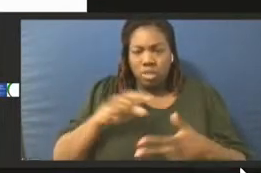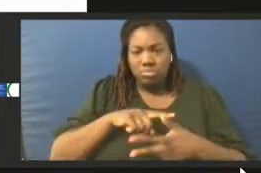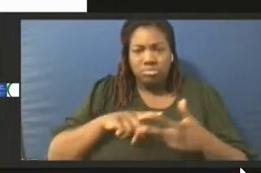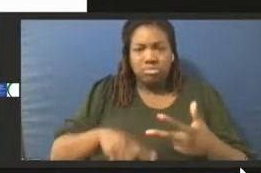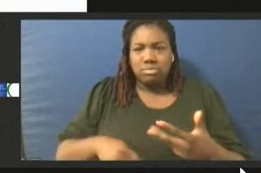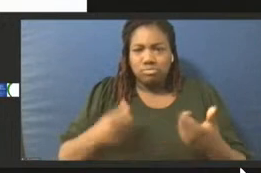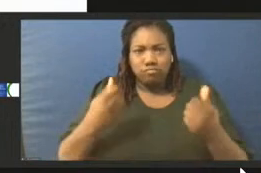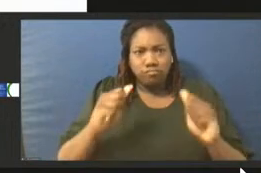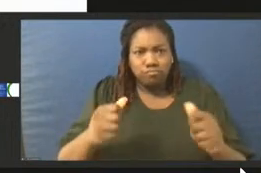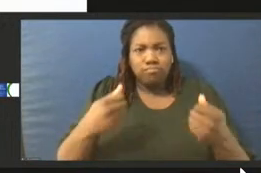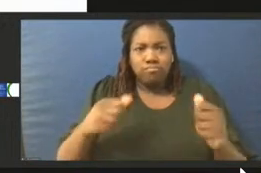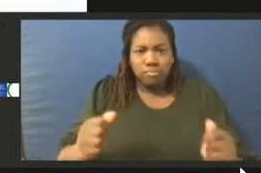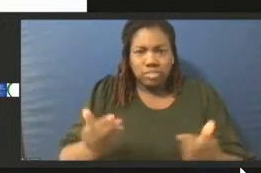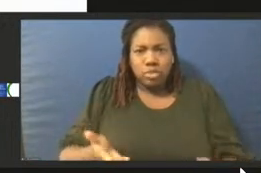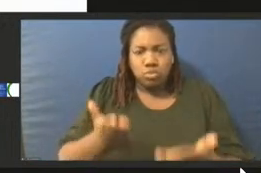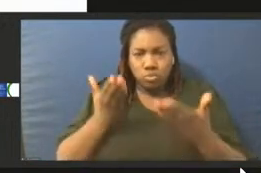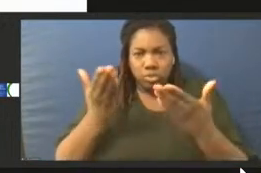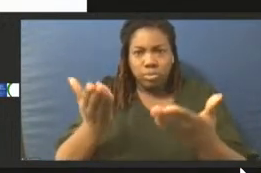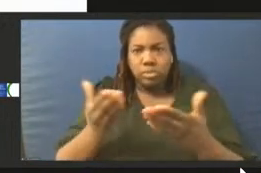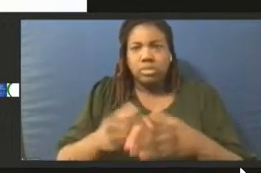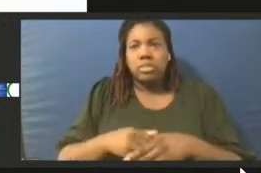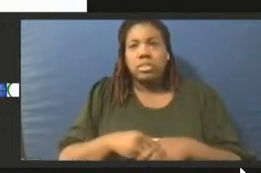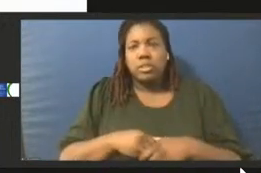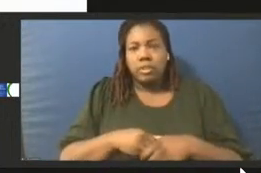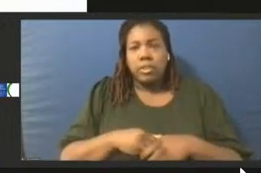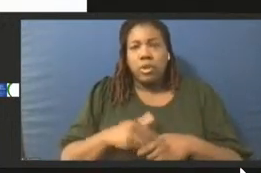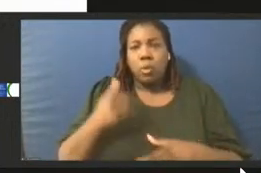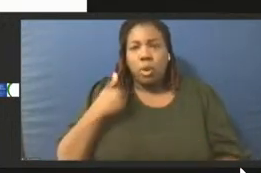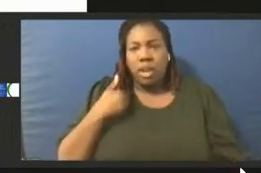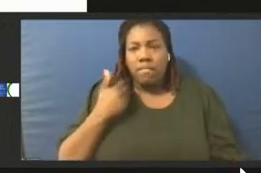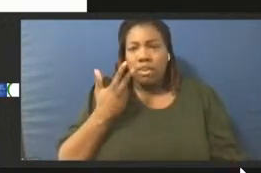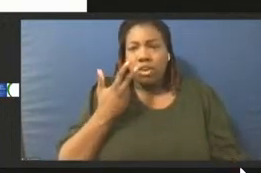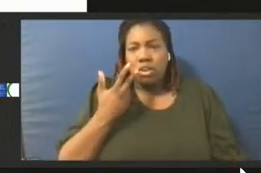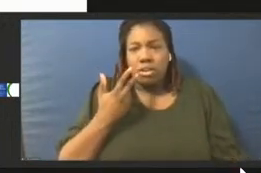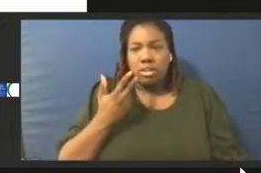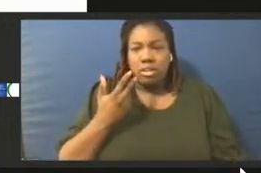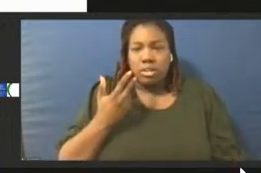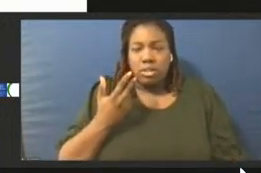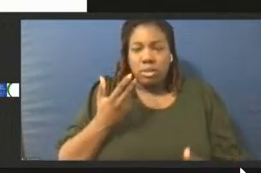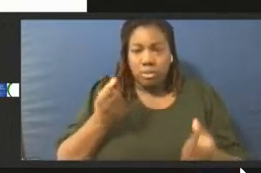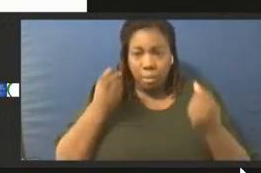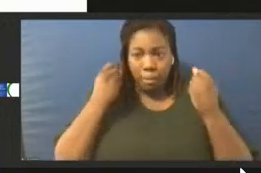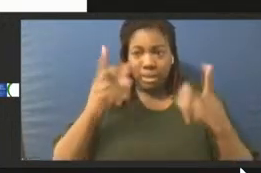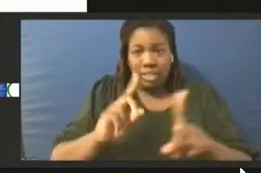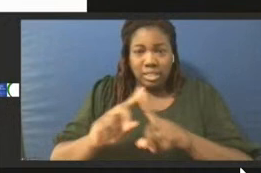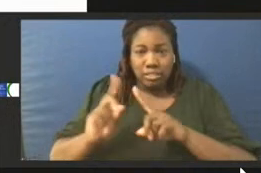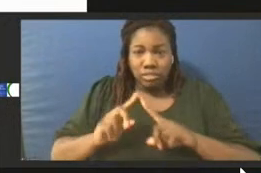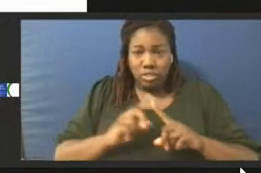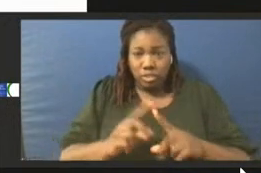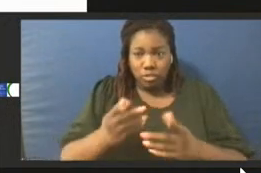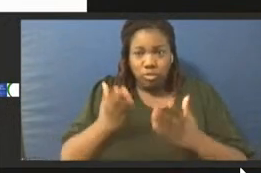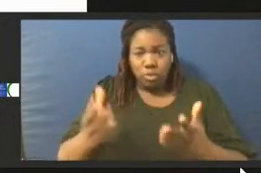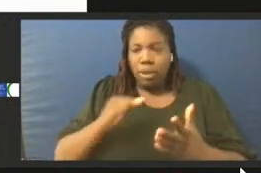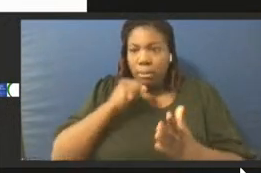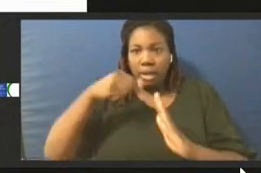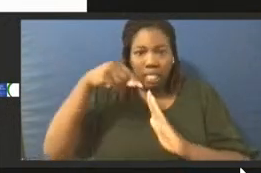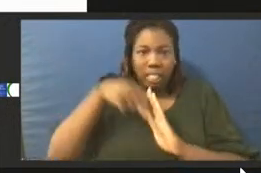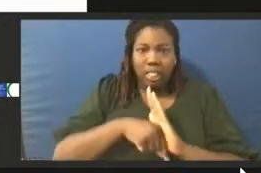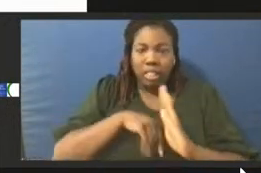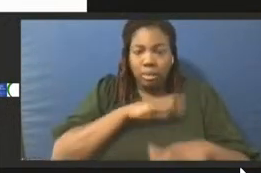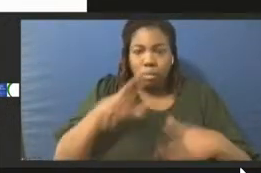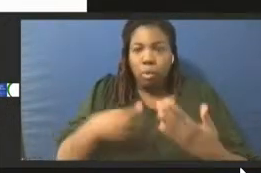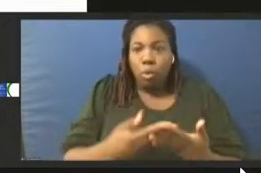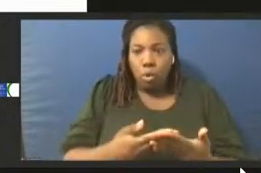effort into the recommendations. We have almost 36 recommendations, so I will not go through them in detail, but want to give